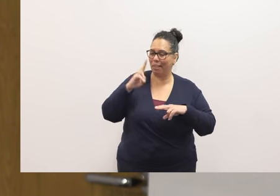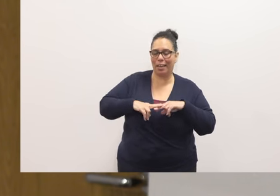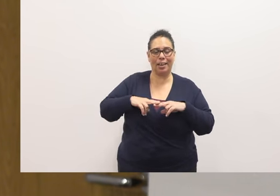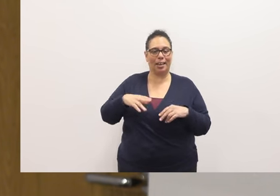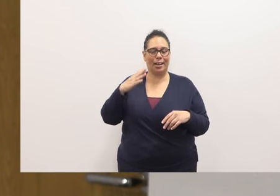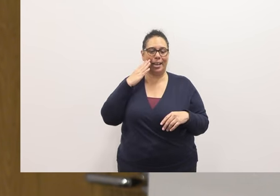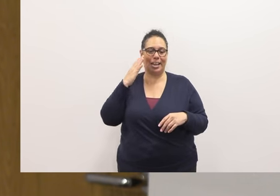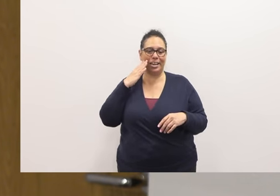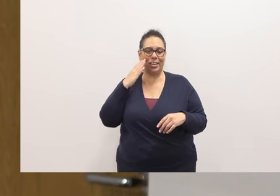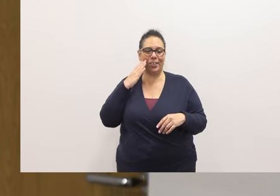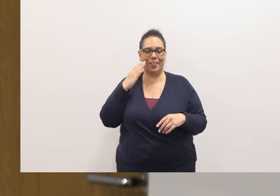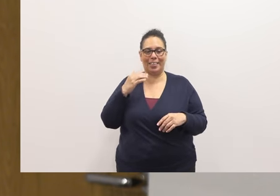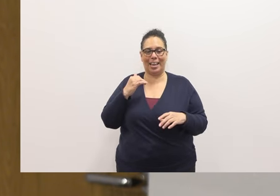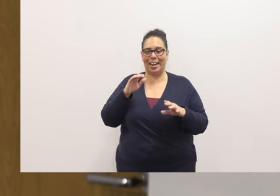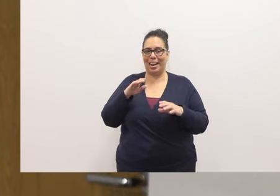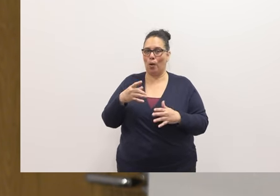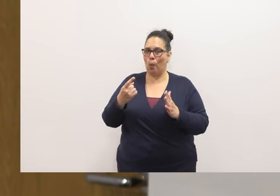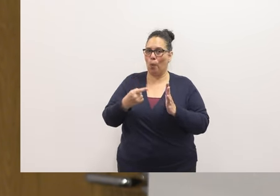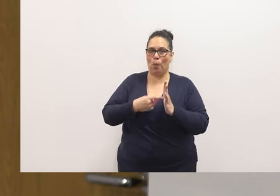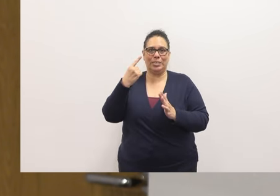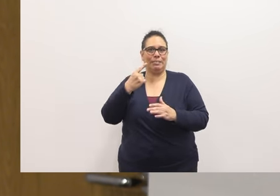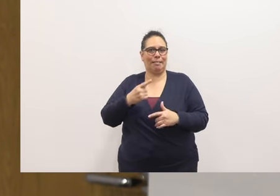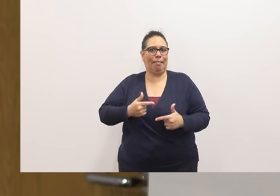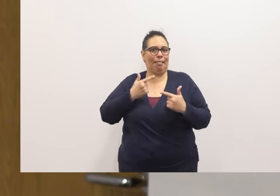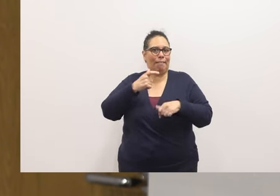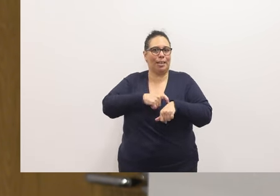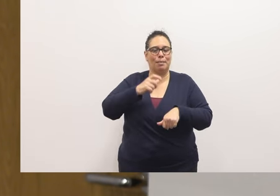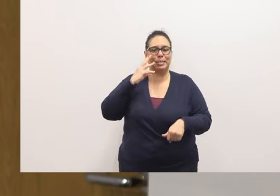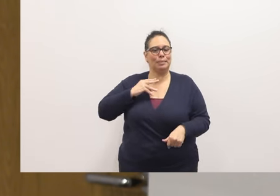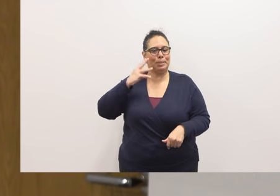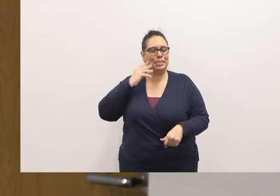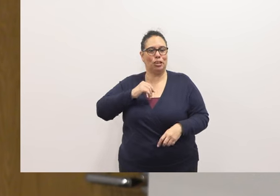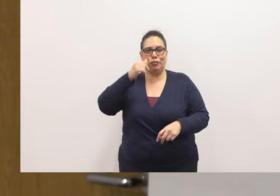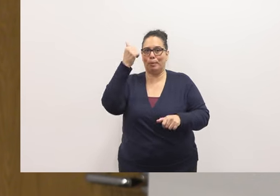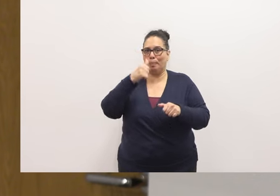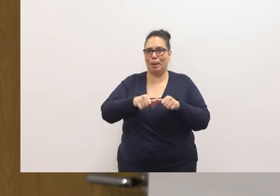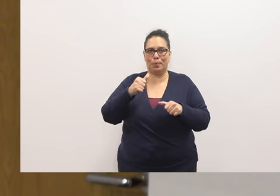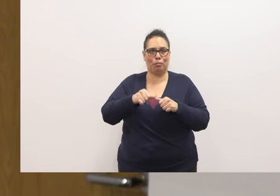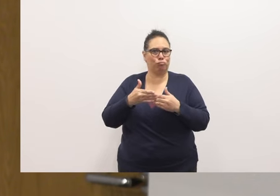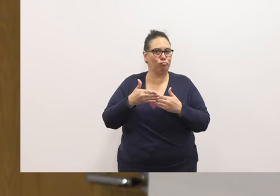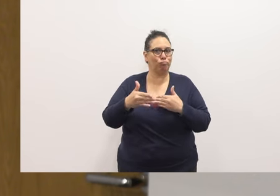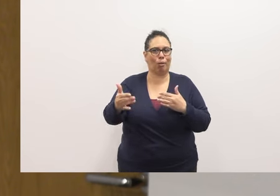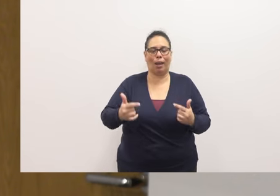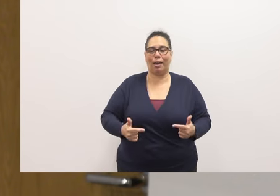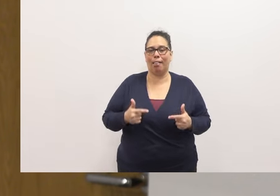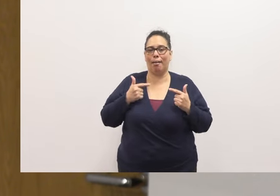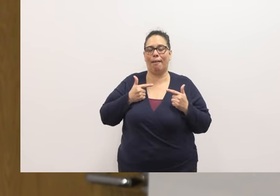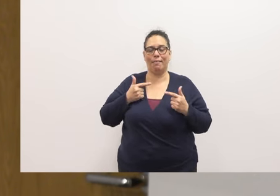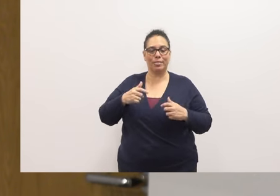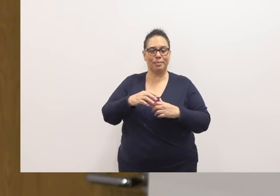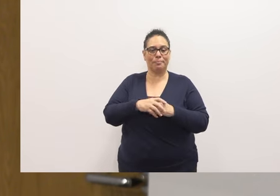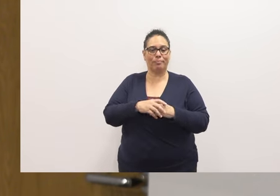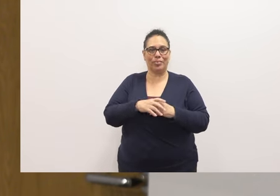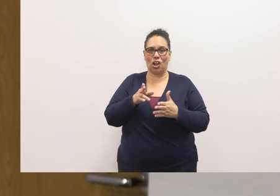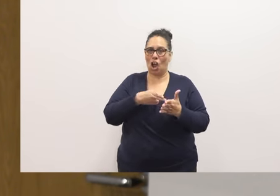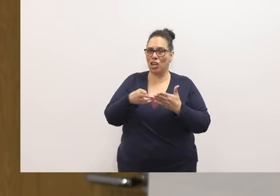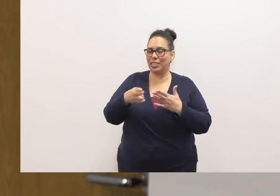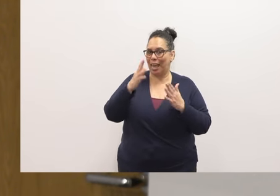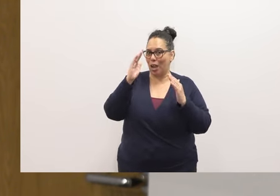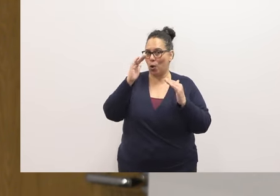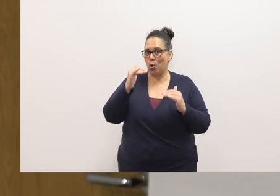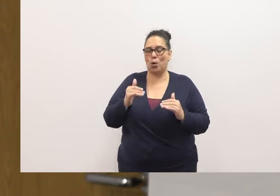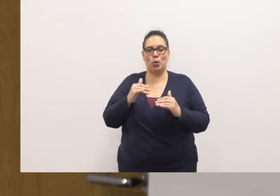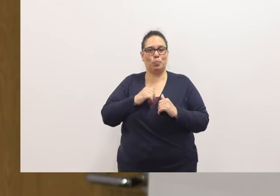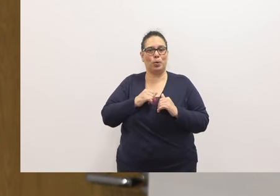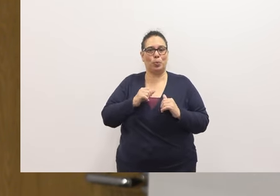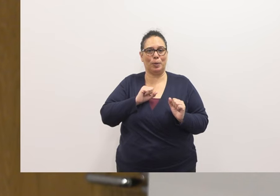they had a once-in-a-lifetime experience that they will remember for the rest of their lives. And honestly, I hope that we can keep